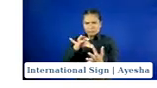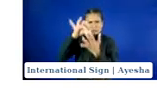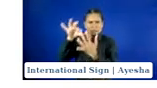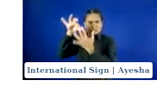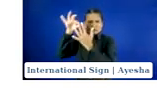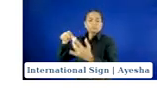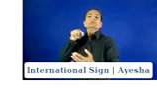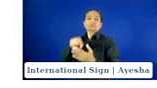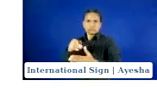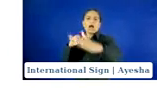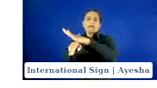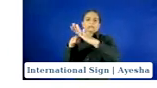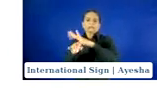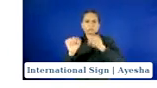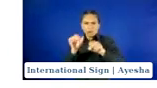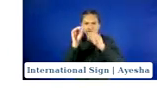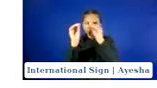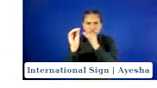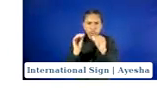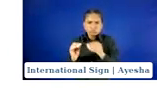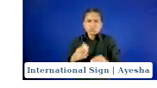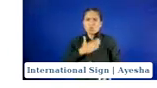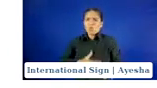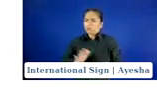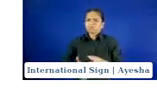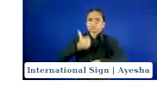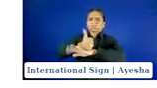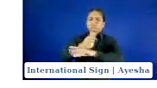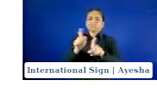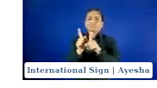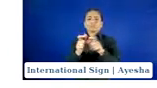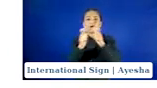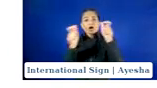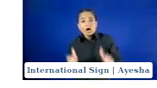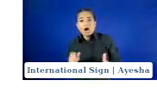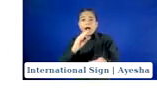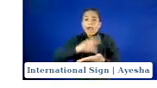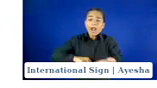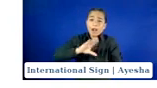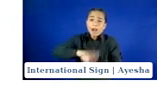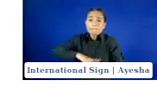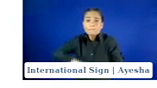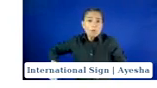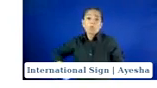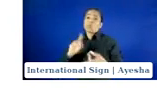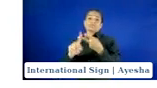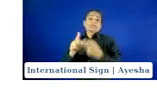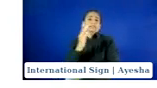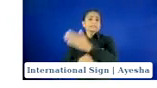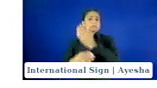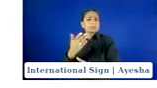and other aspects. So for Zambia, the benefits really for having the disability cards, like in many countries, we